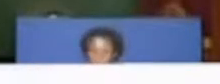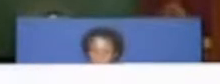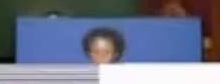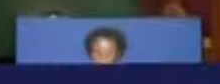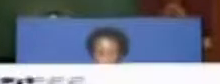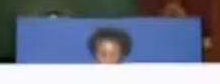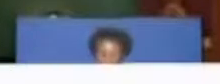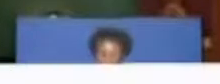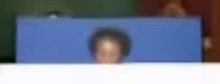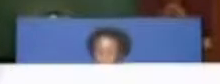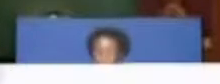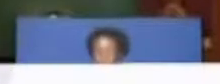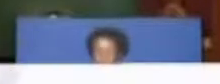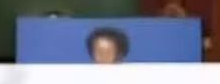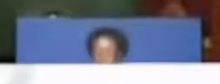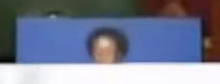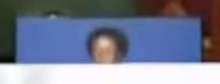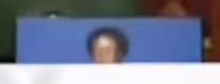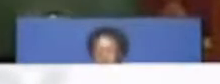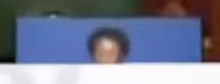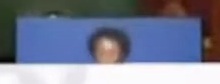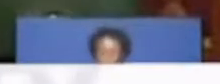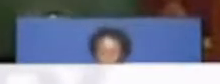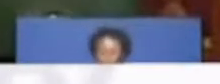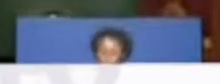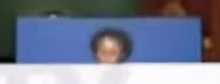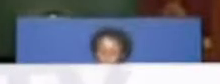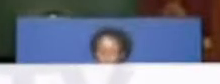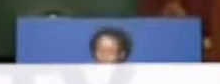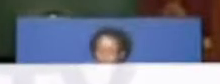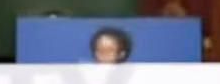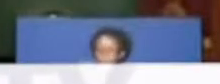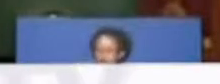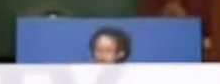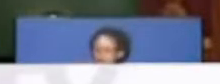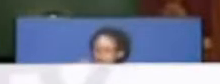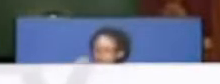as announced on Mashujaa Day in October 2020.